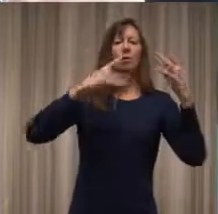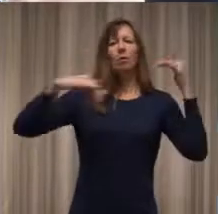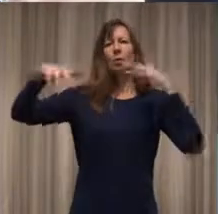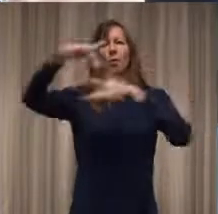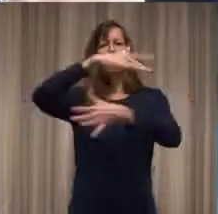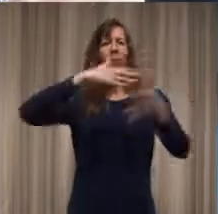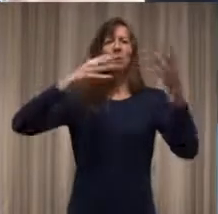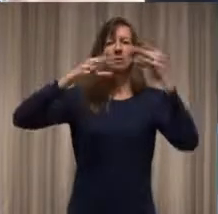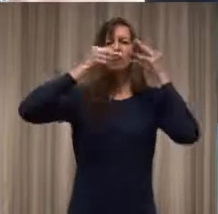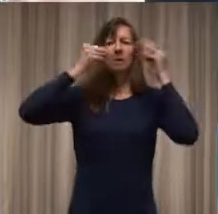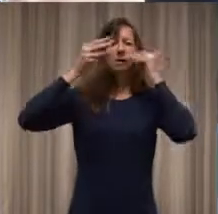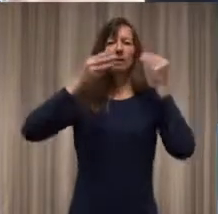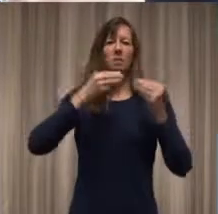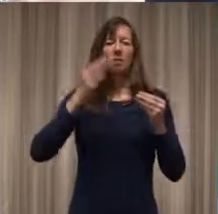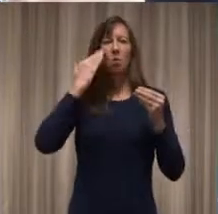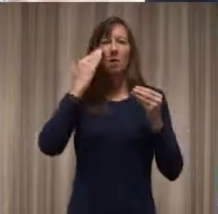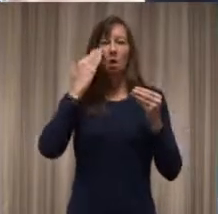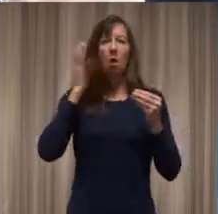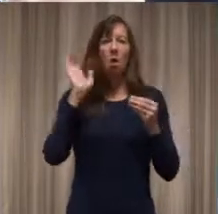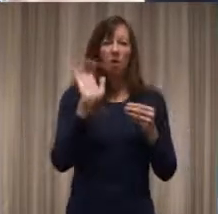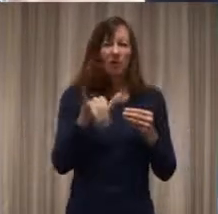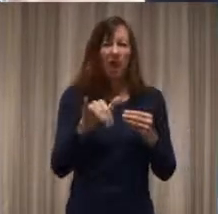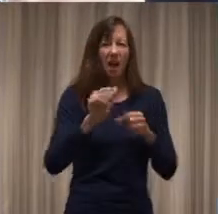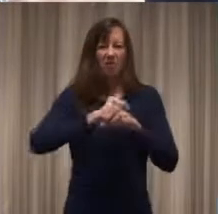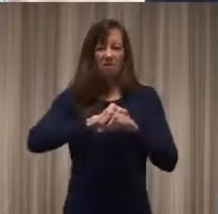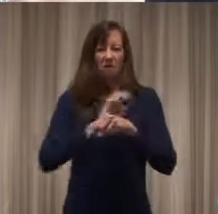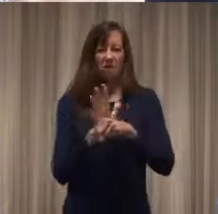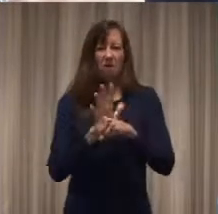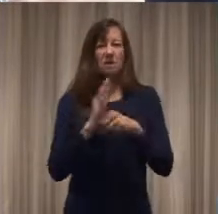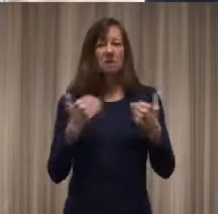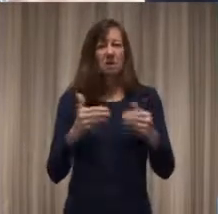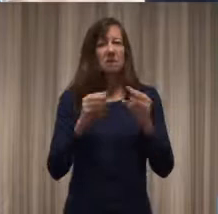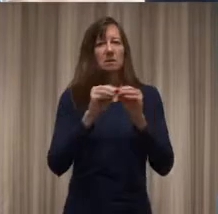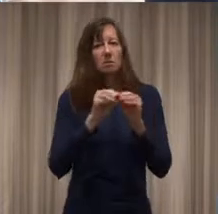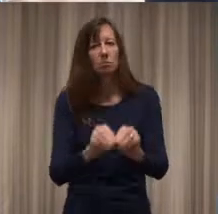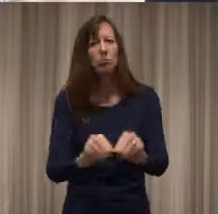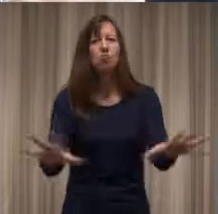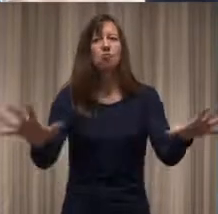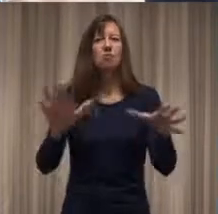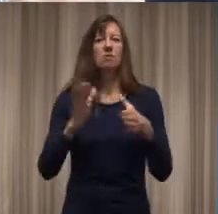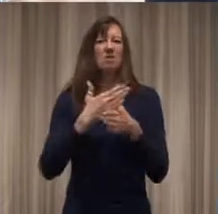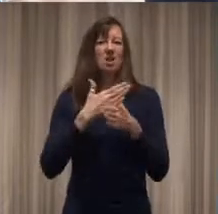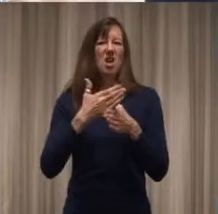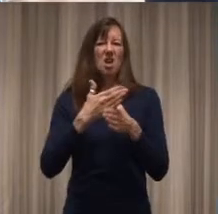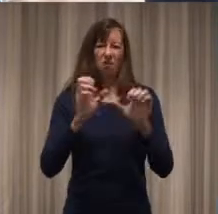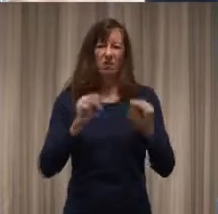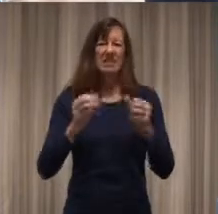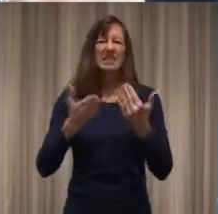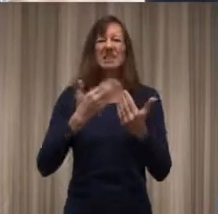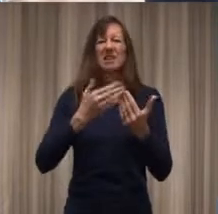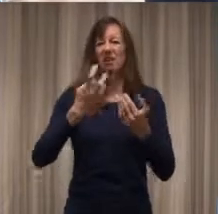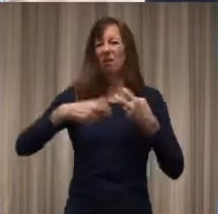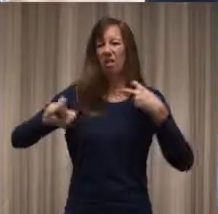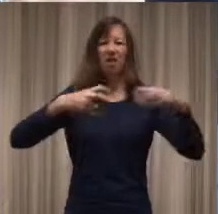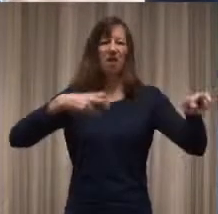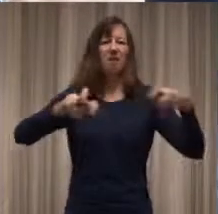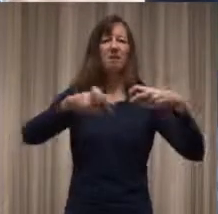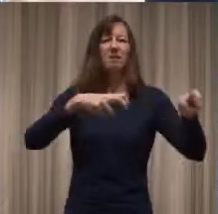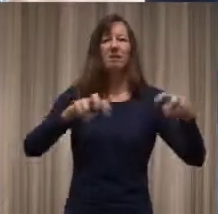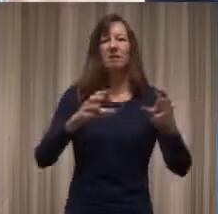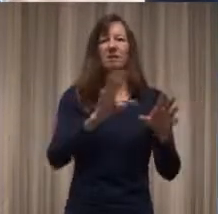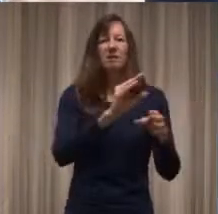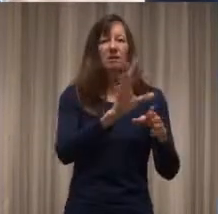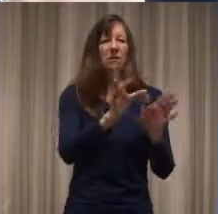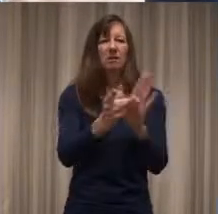spreads. So please keep in mind that human toll of what's happening. Think about those that you love that